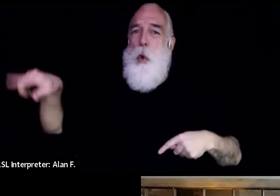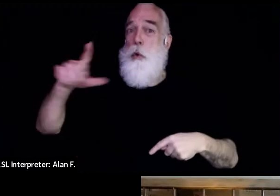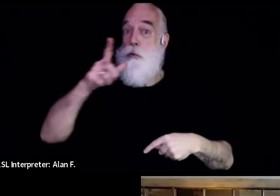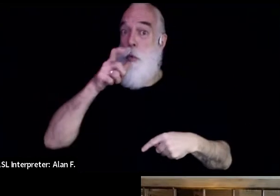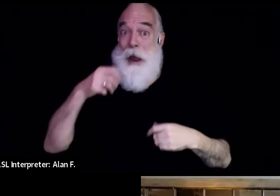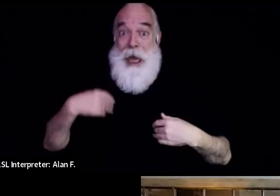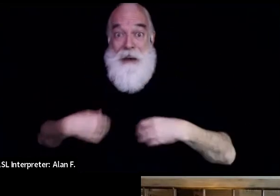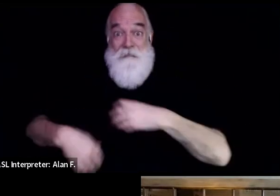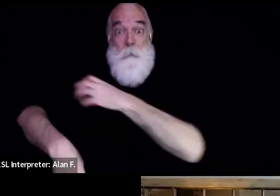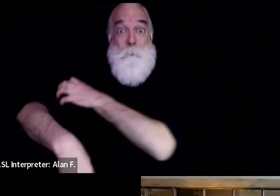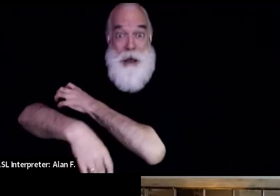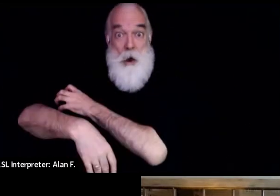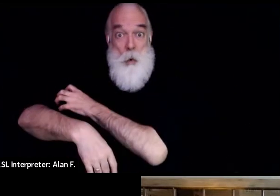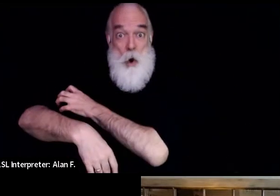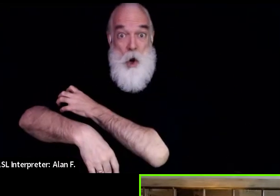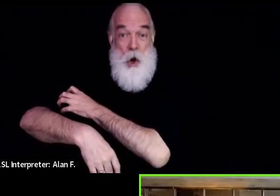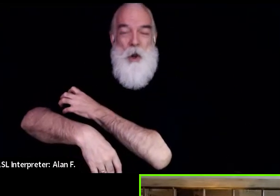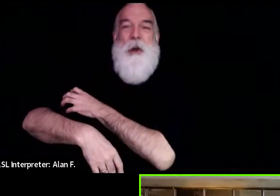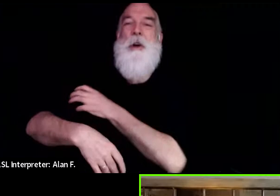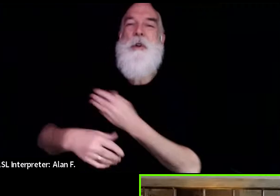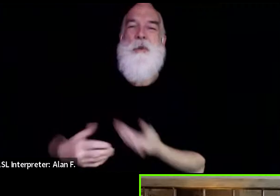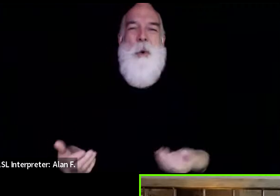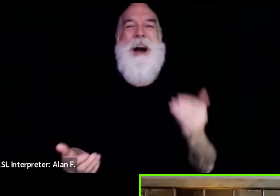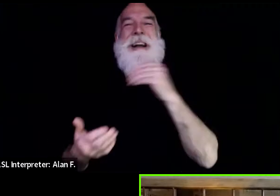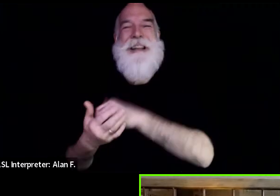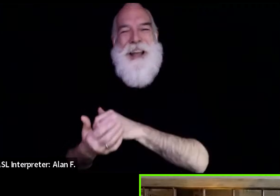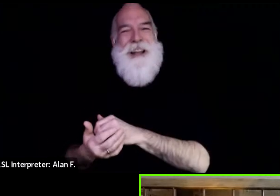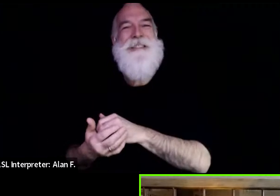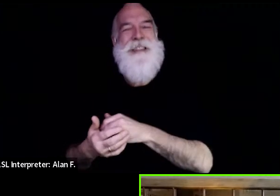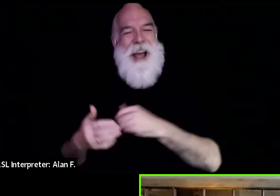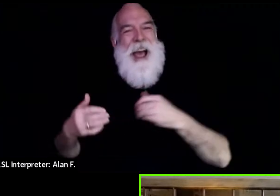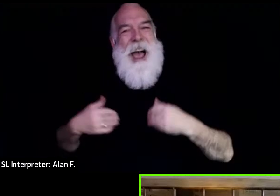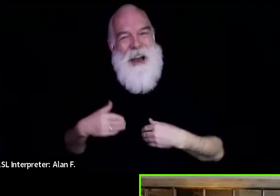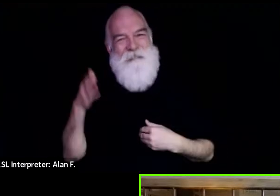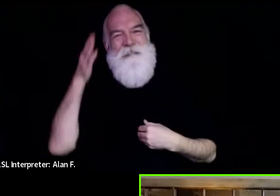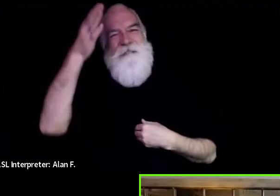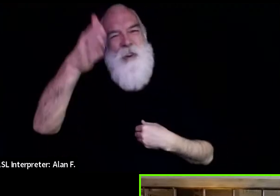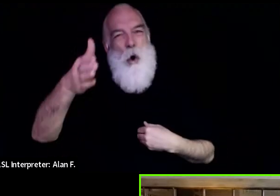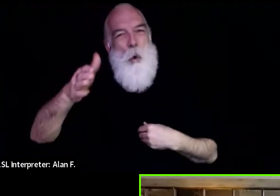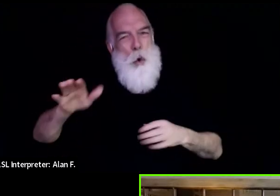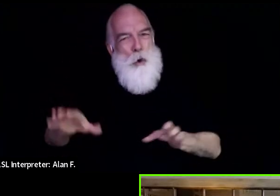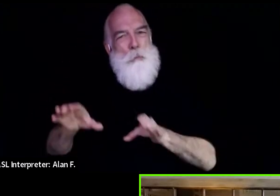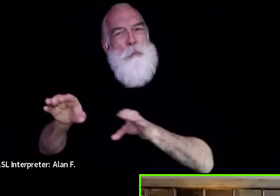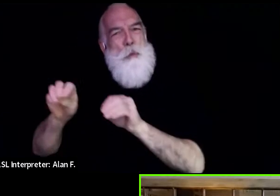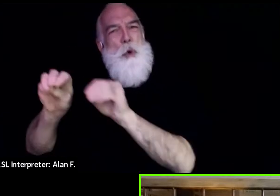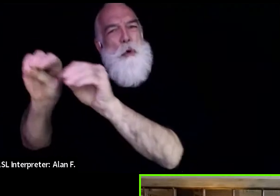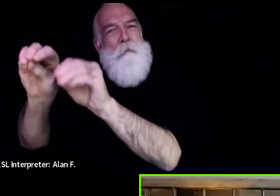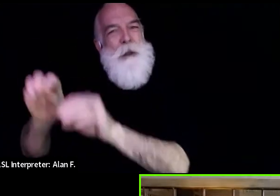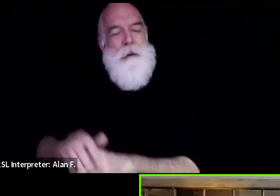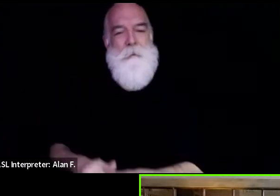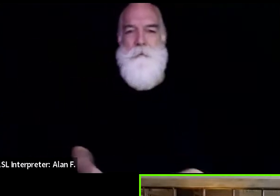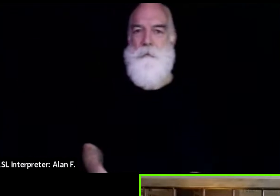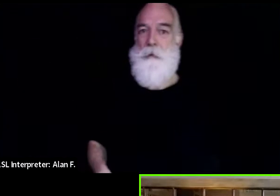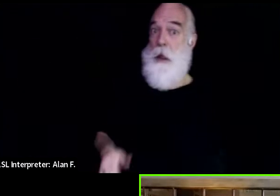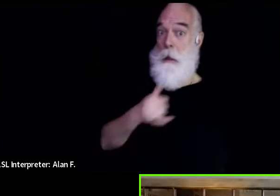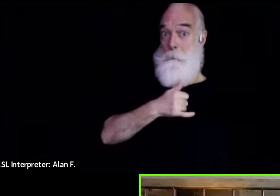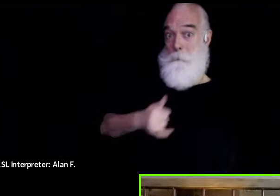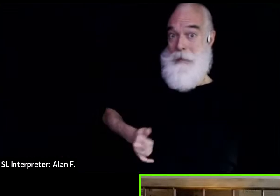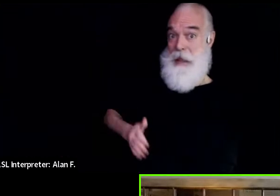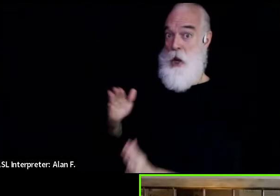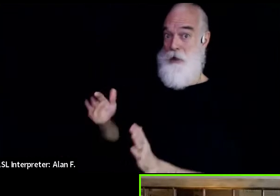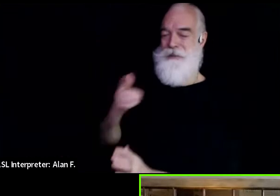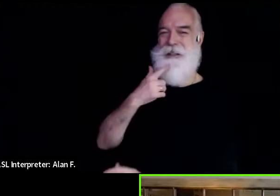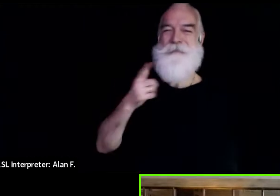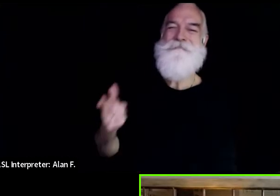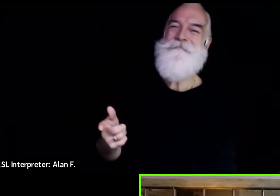political momentum at this point? I think we've got to be reasonable in our expectations, and it's not going to happen